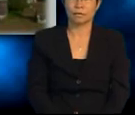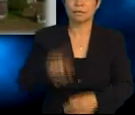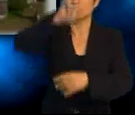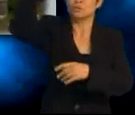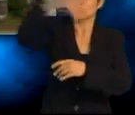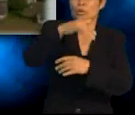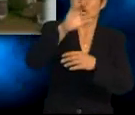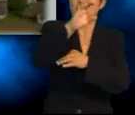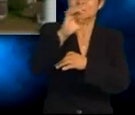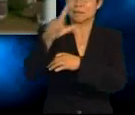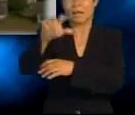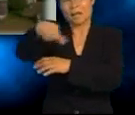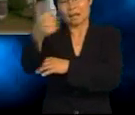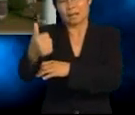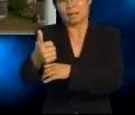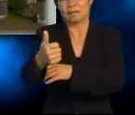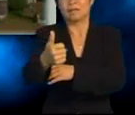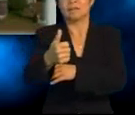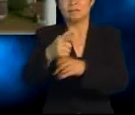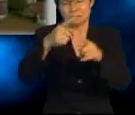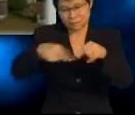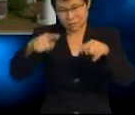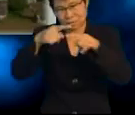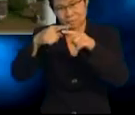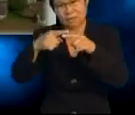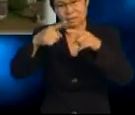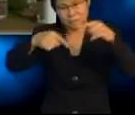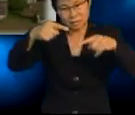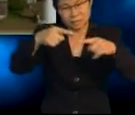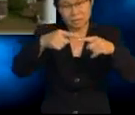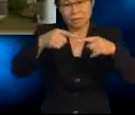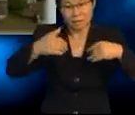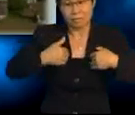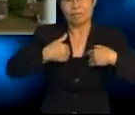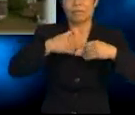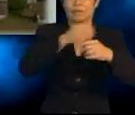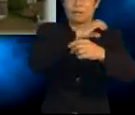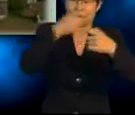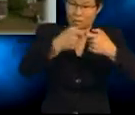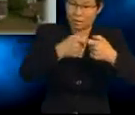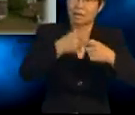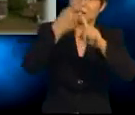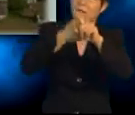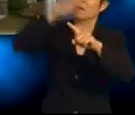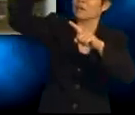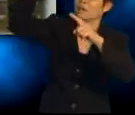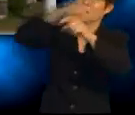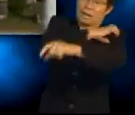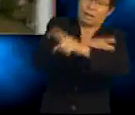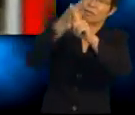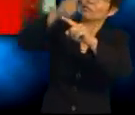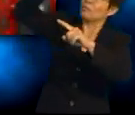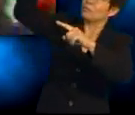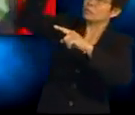Solar cells are another source of electricity. They convert light energy from the sun into